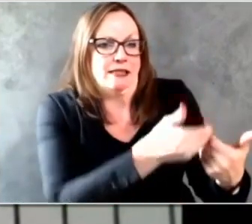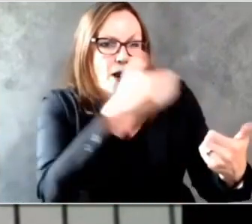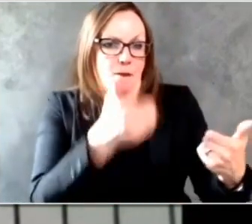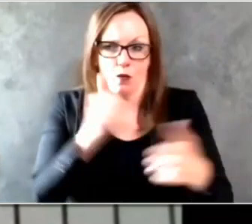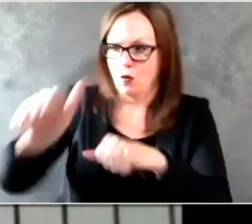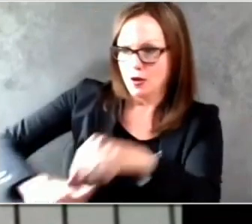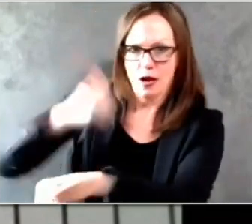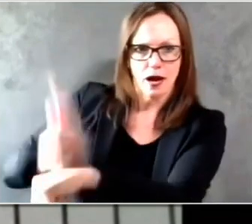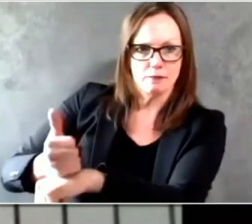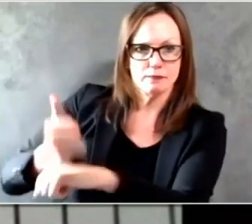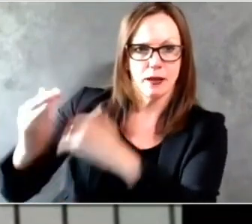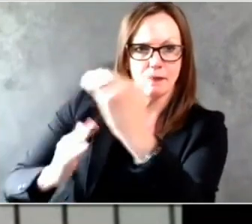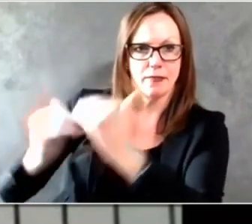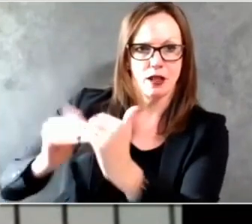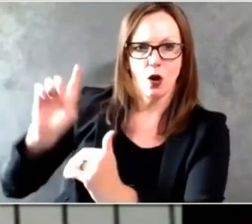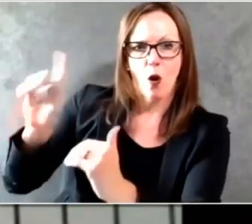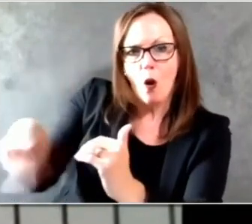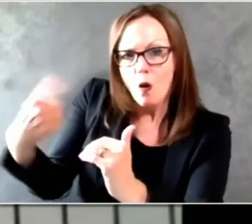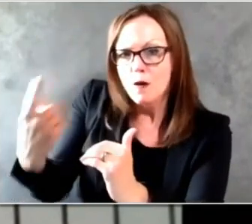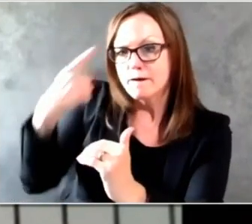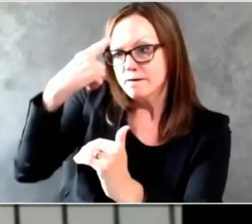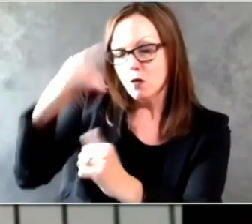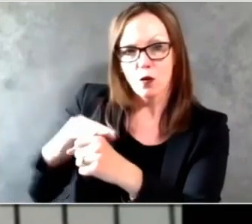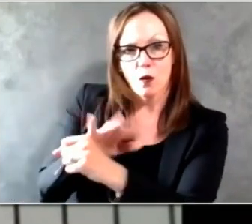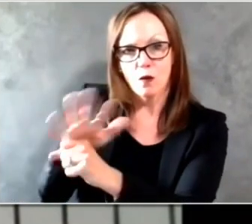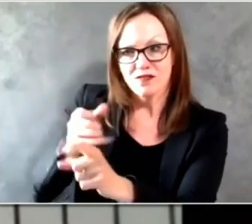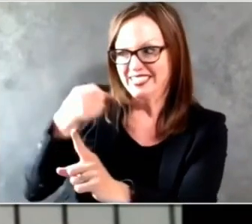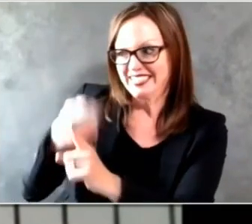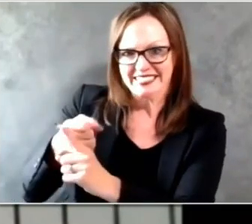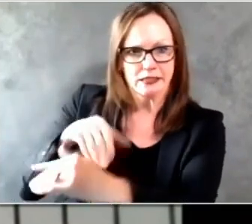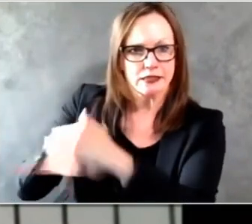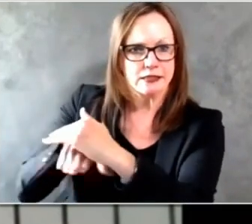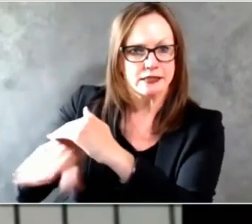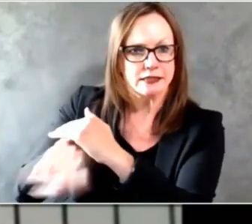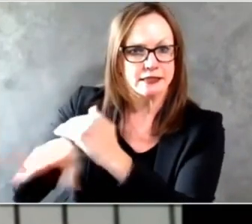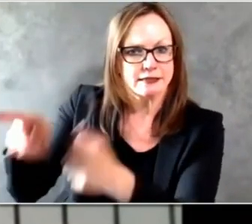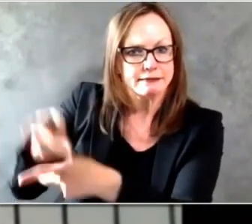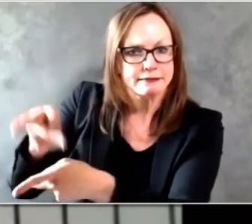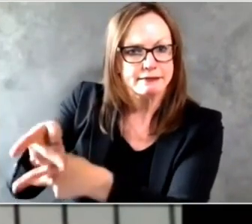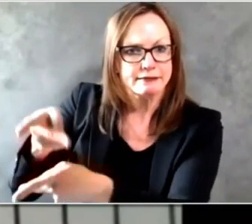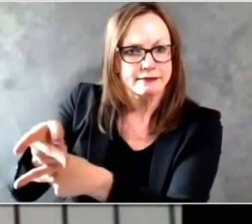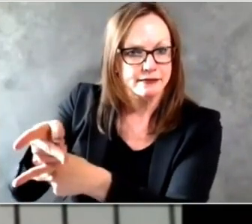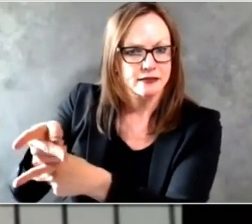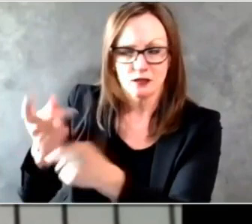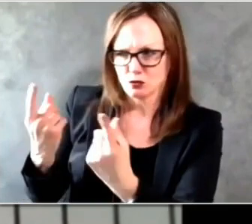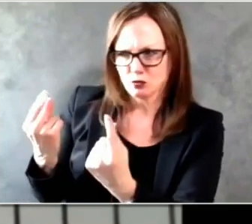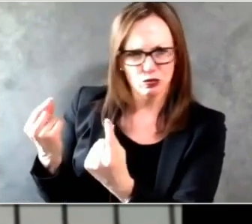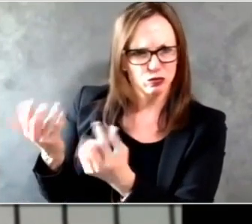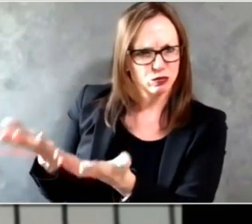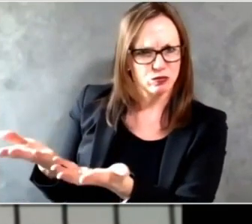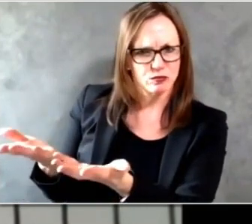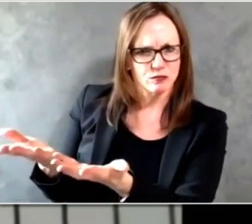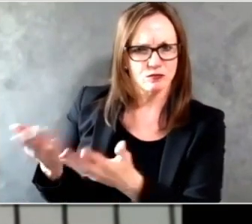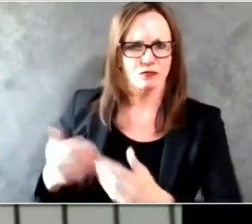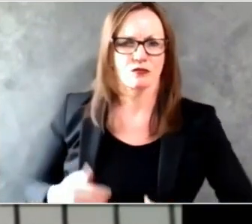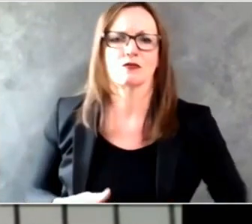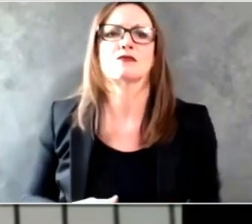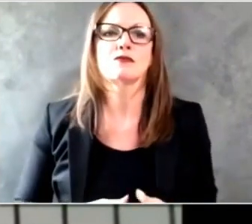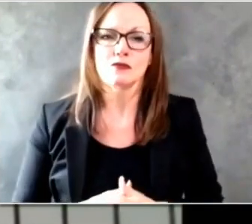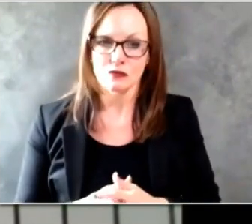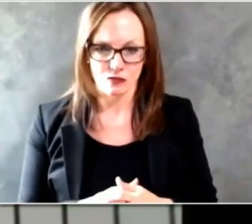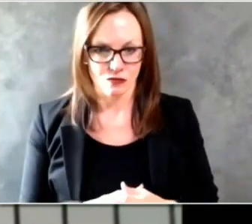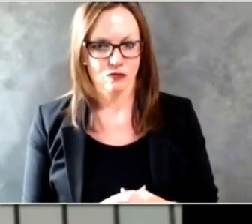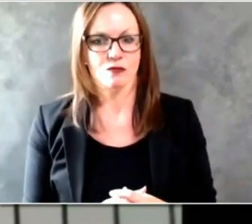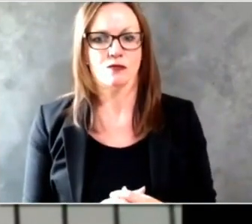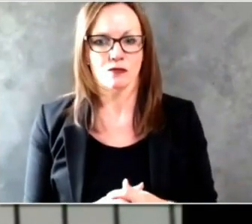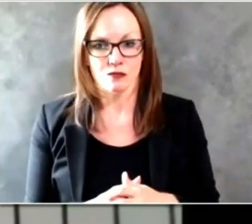there. We still plan to have that on hand for as an alternate care facility